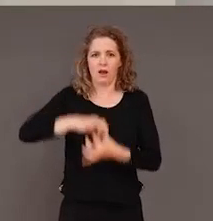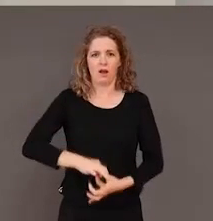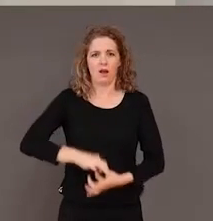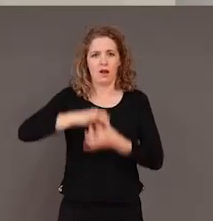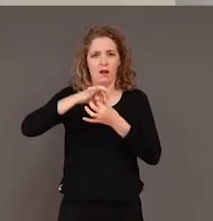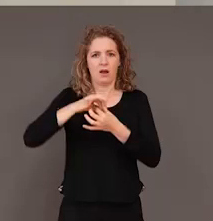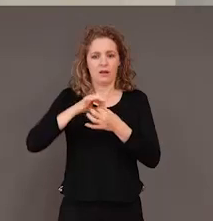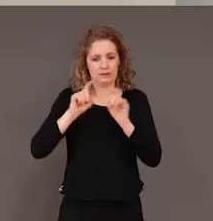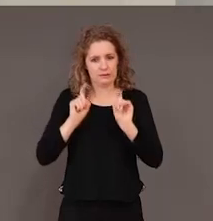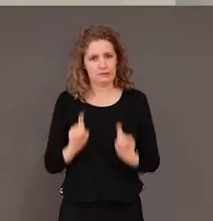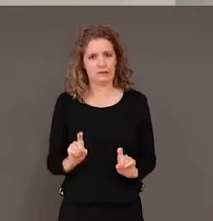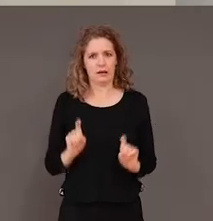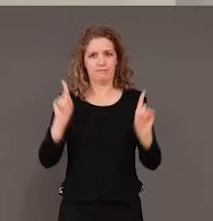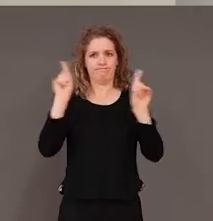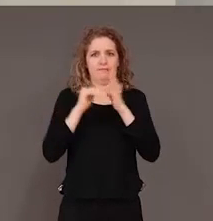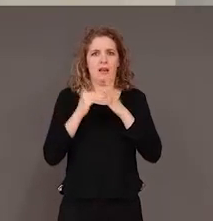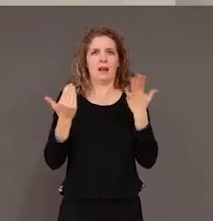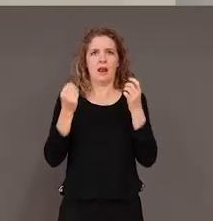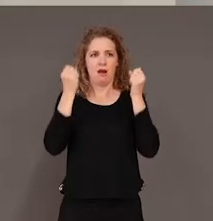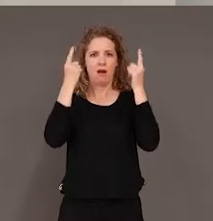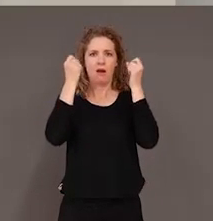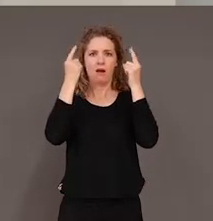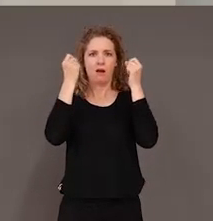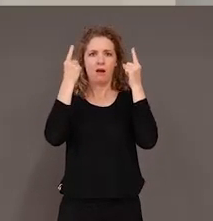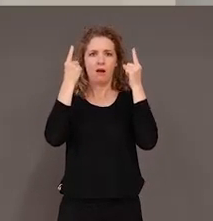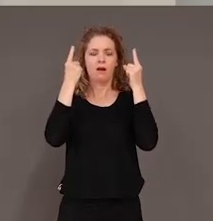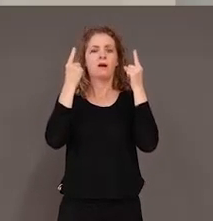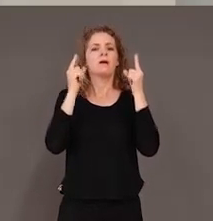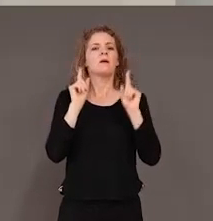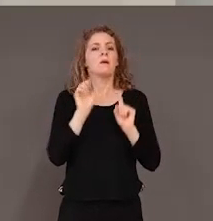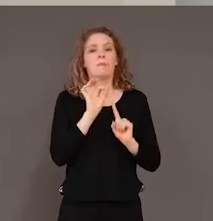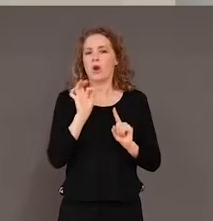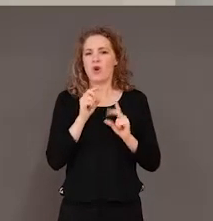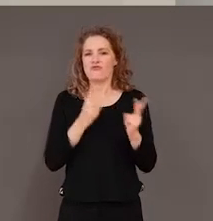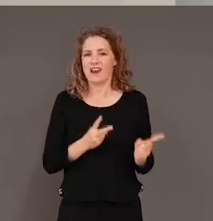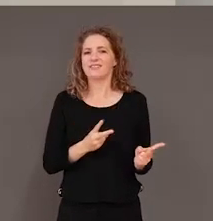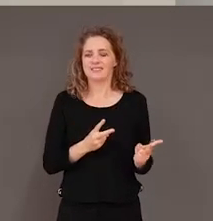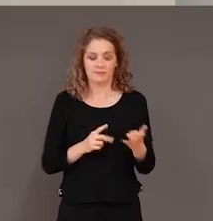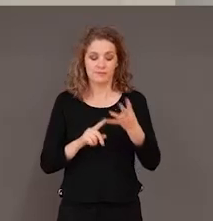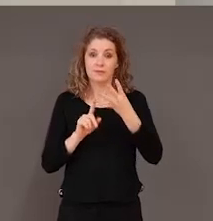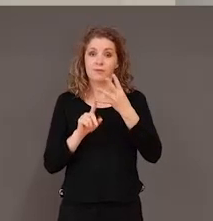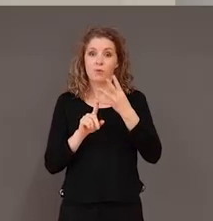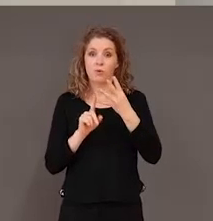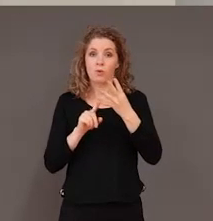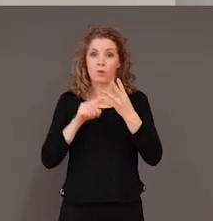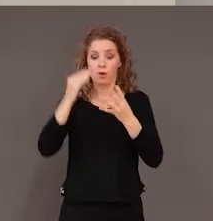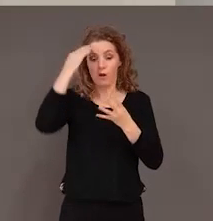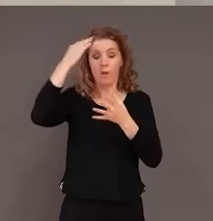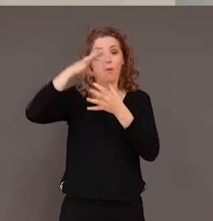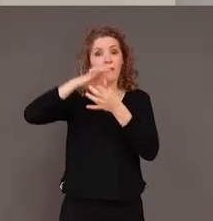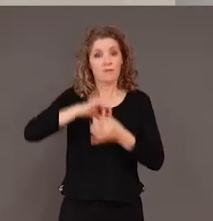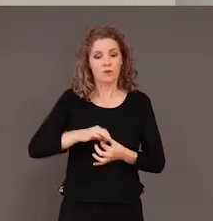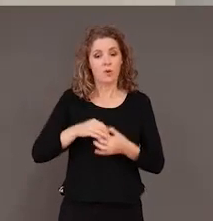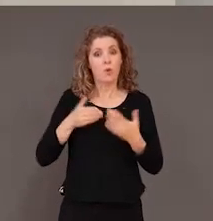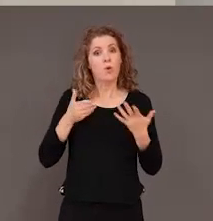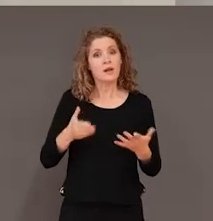these emotions and remaining in the present, and therefore being mindful but feeling far from relaxed. Fourthly,